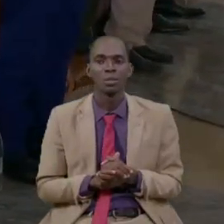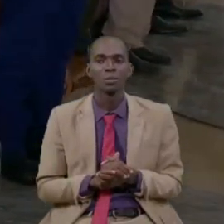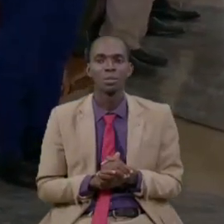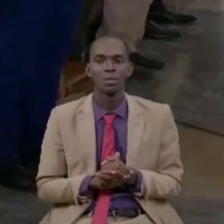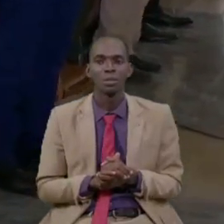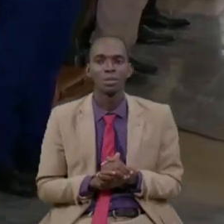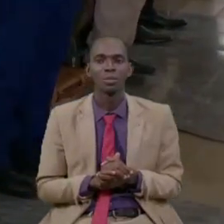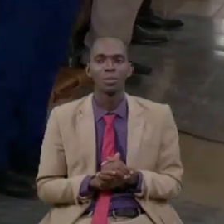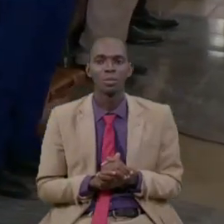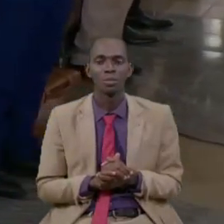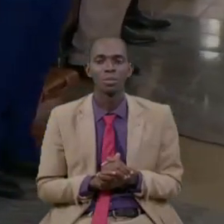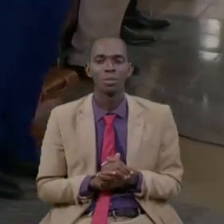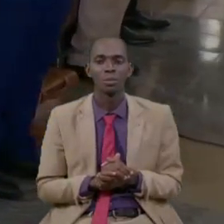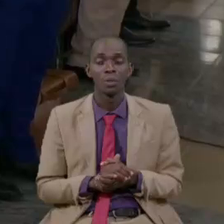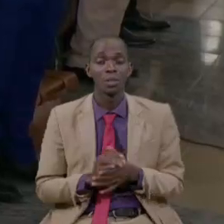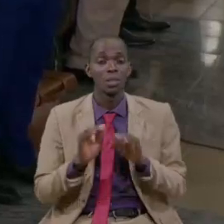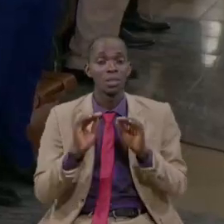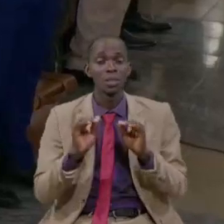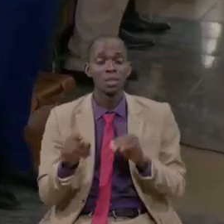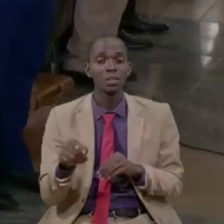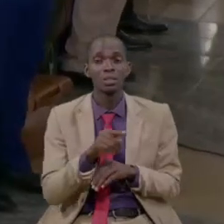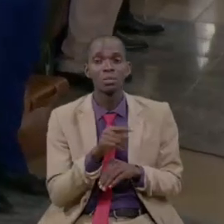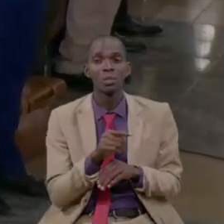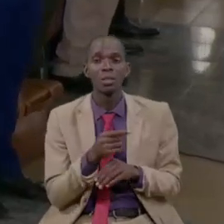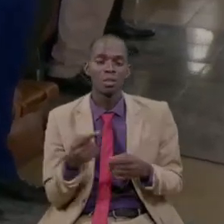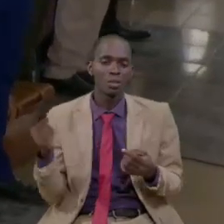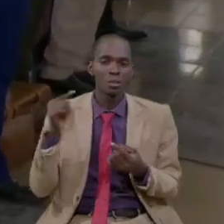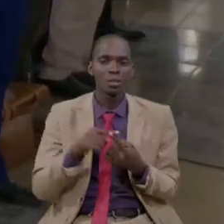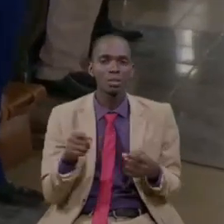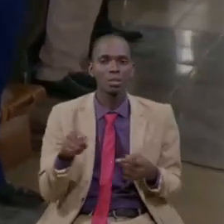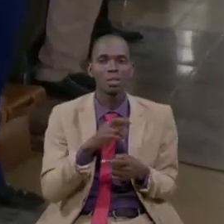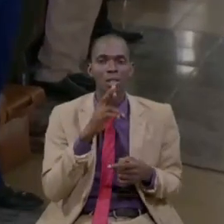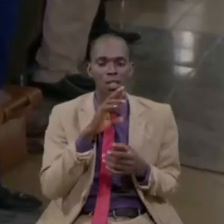Teach them until they are converted.